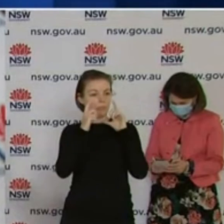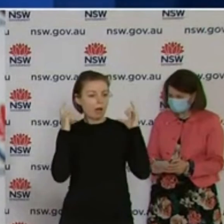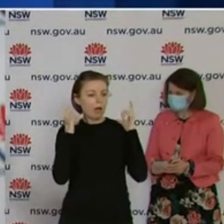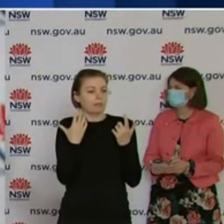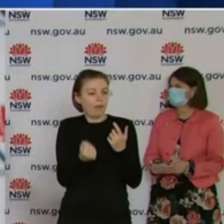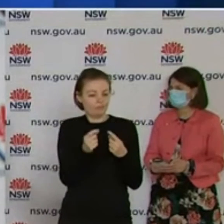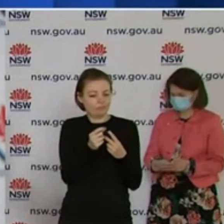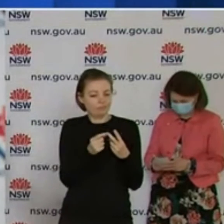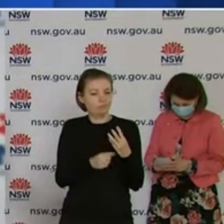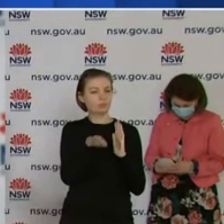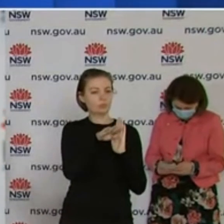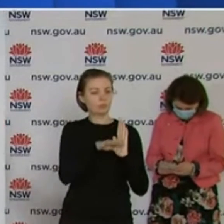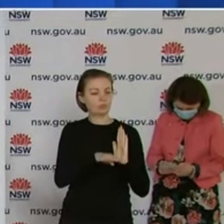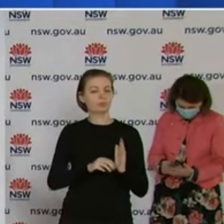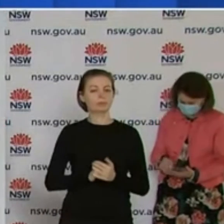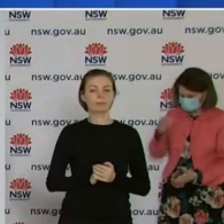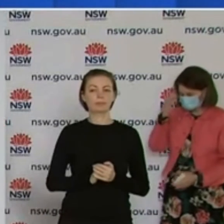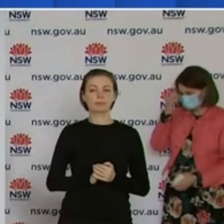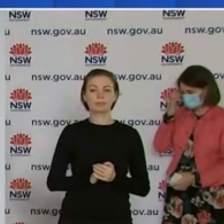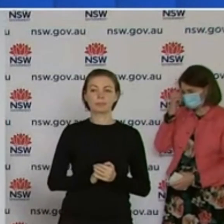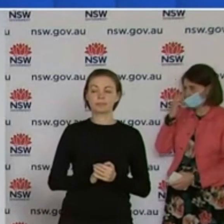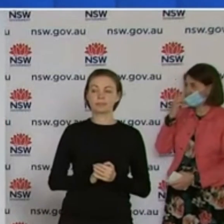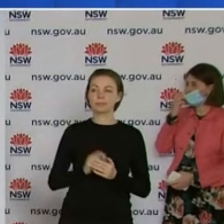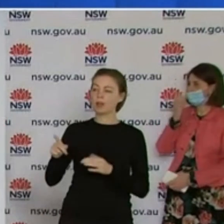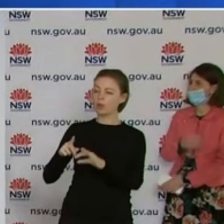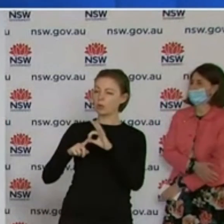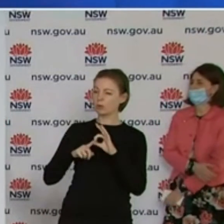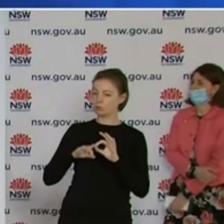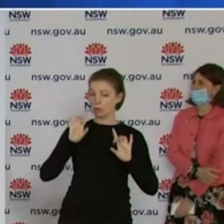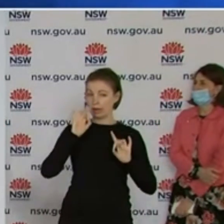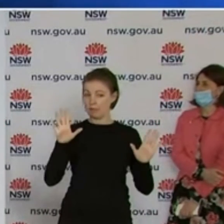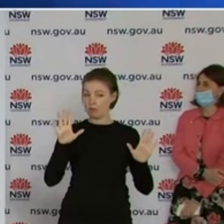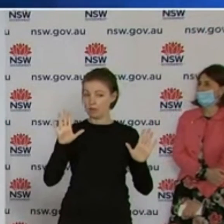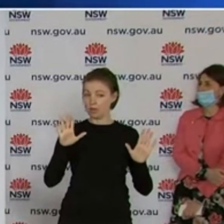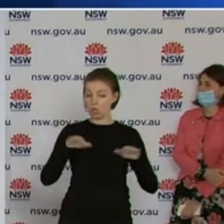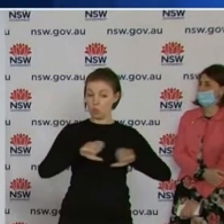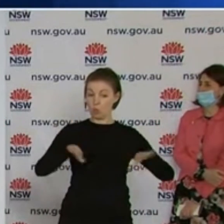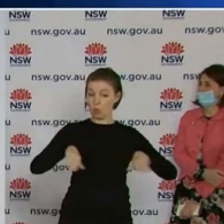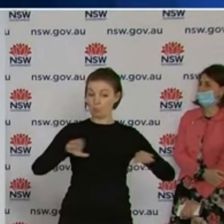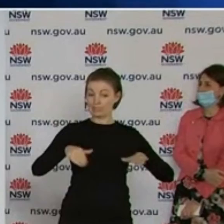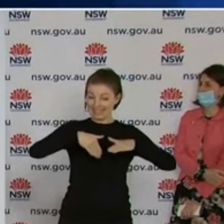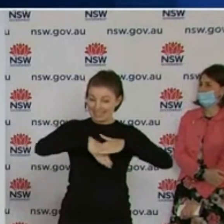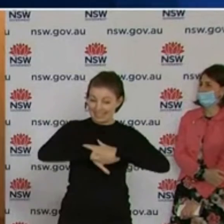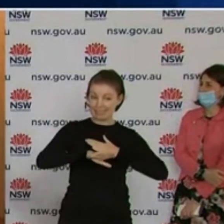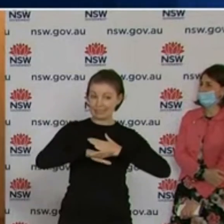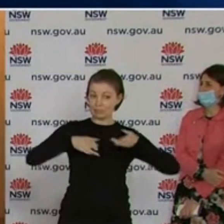Can I just clarify that the swimming pools, indoor swimming pools, are not able to